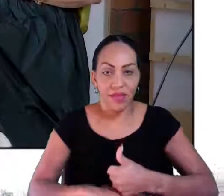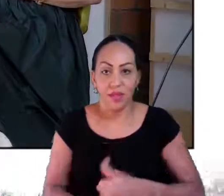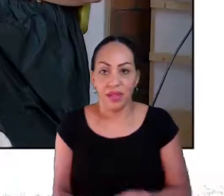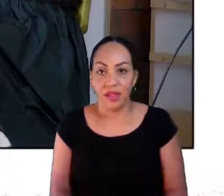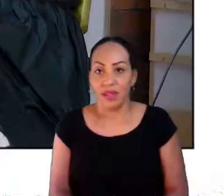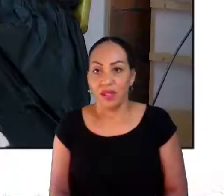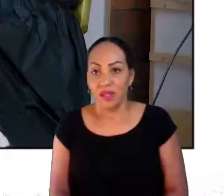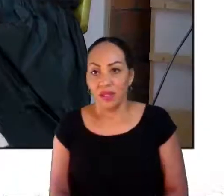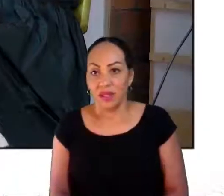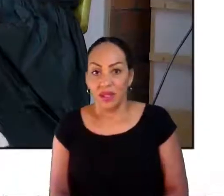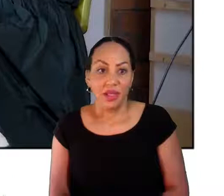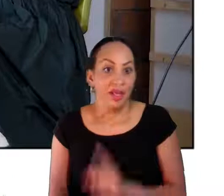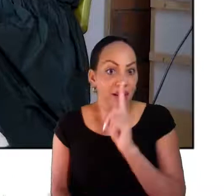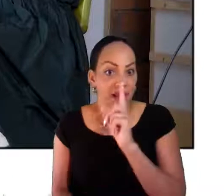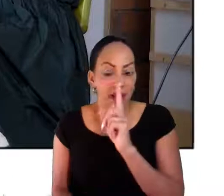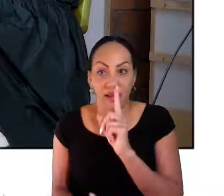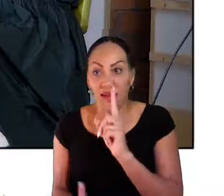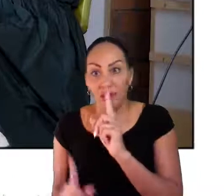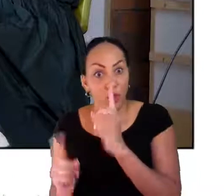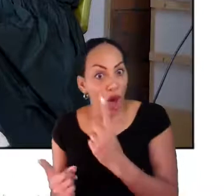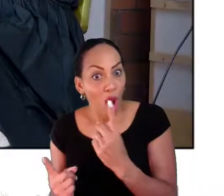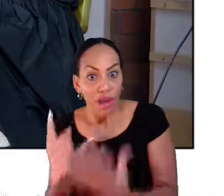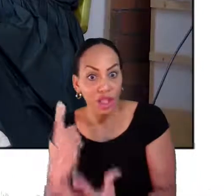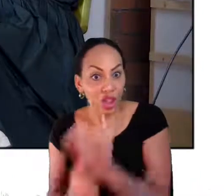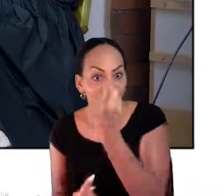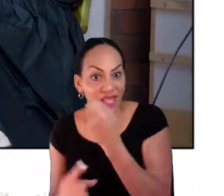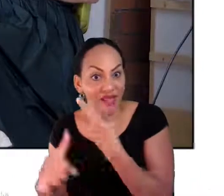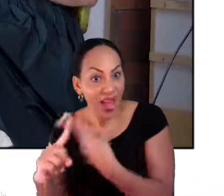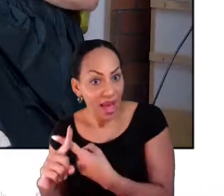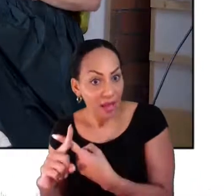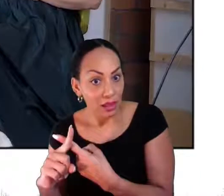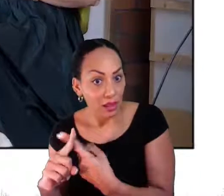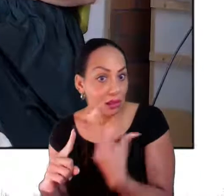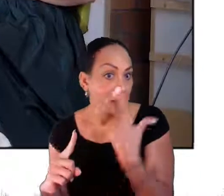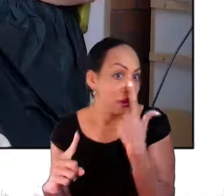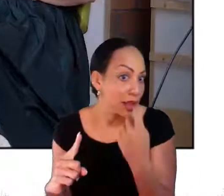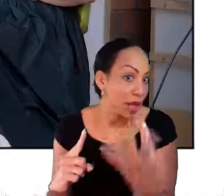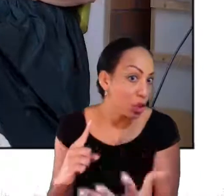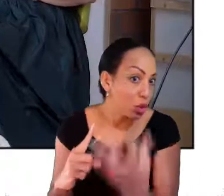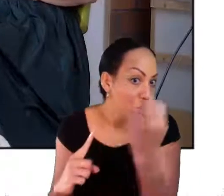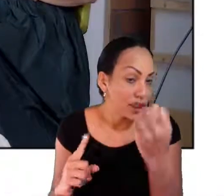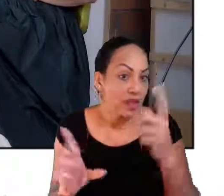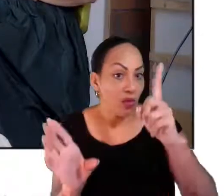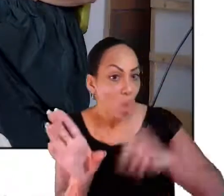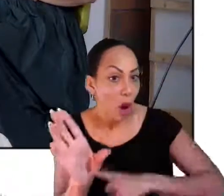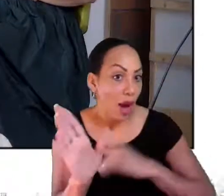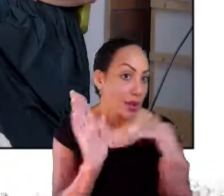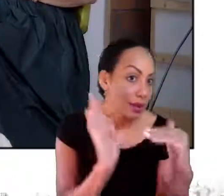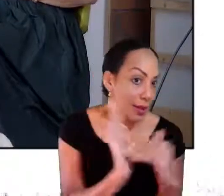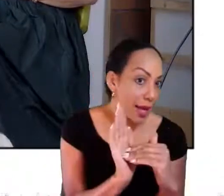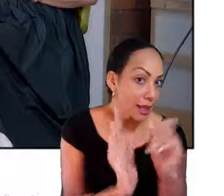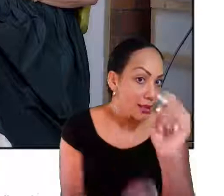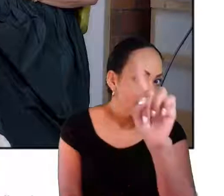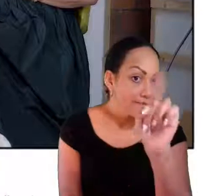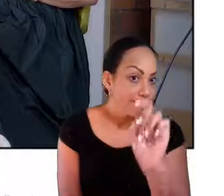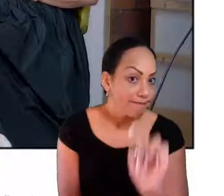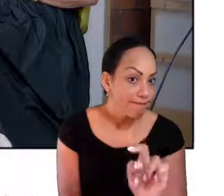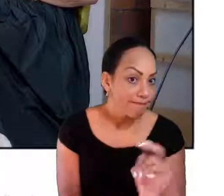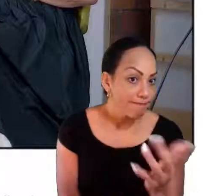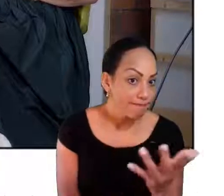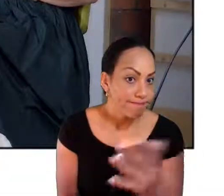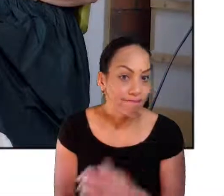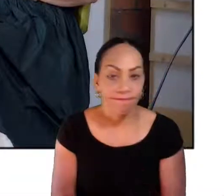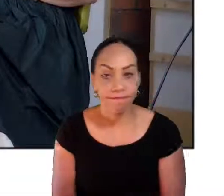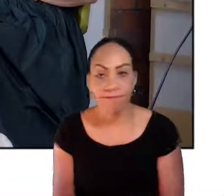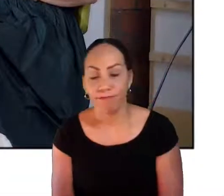do Y instead? Often it can feel in the same way that benchmarks and solving it